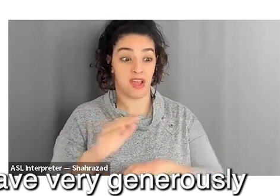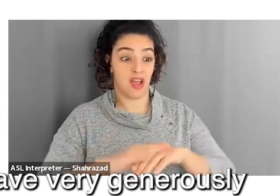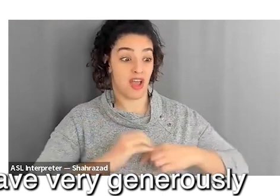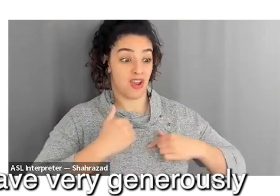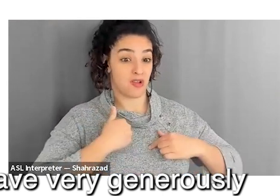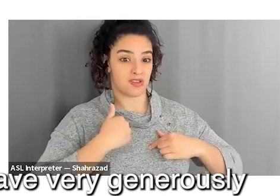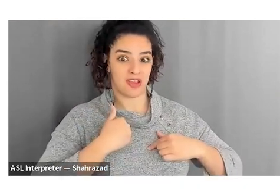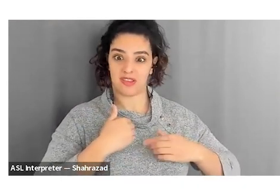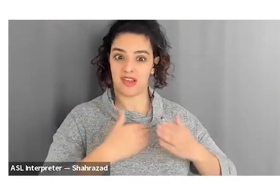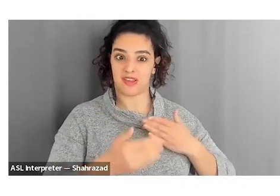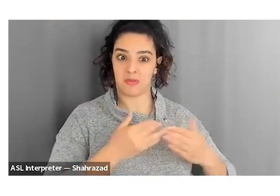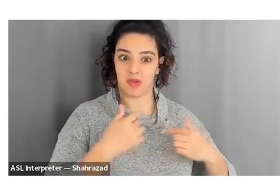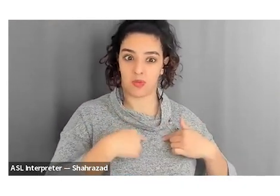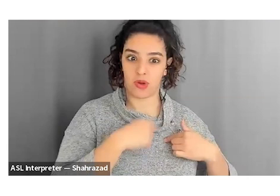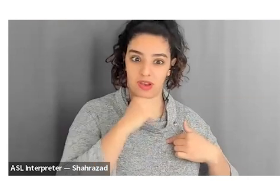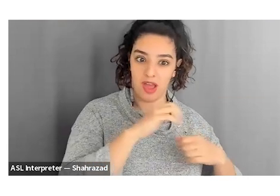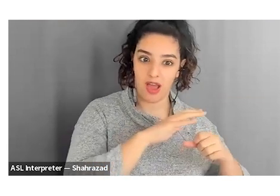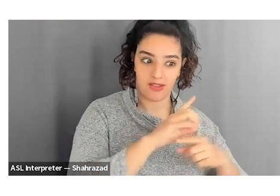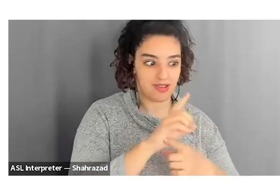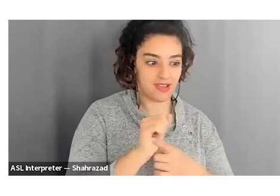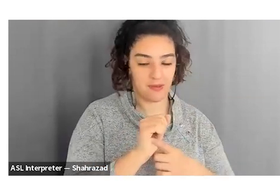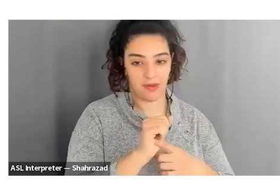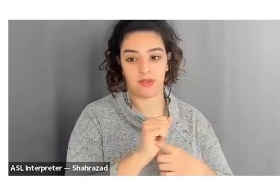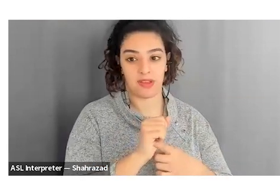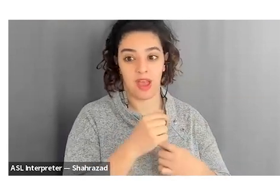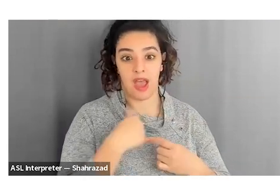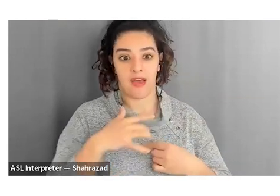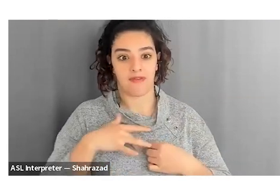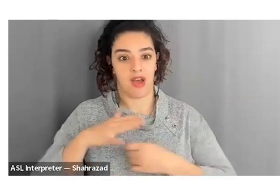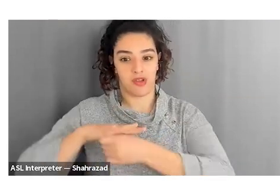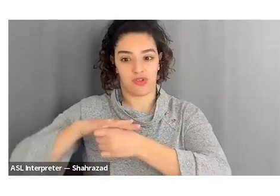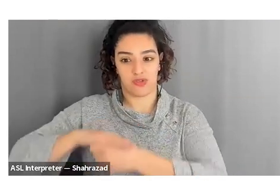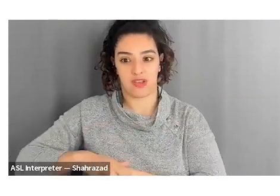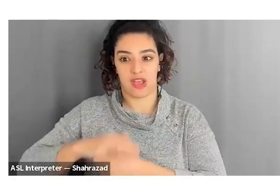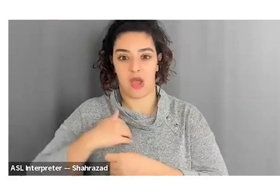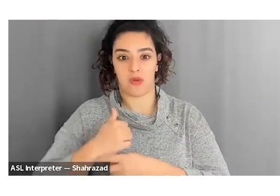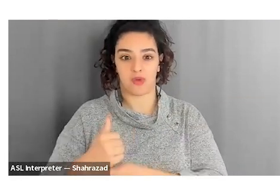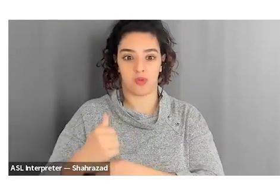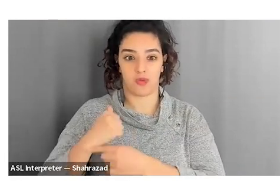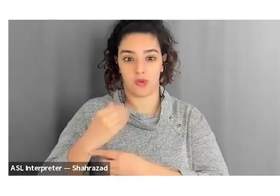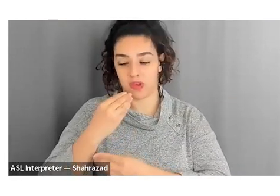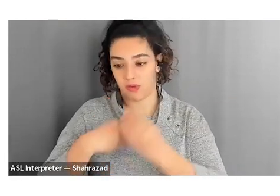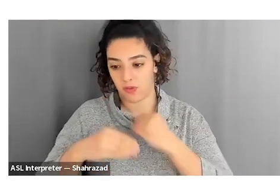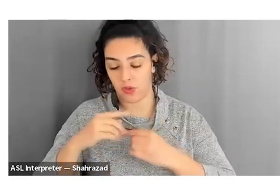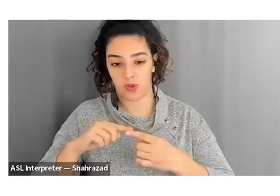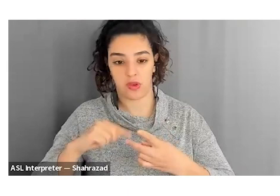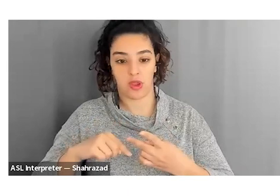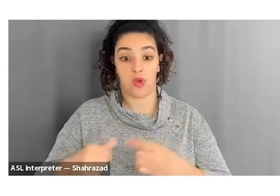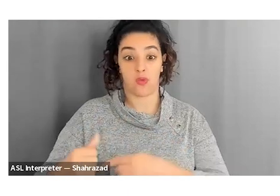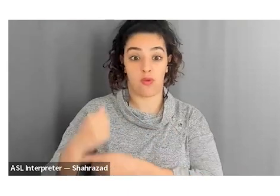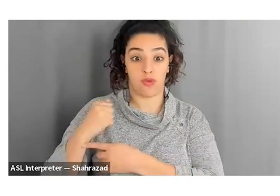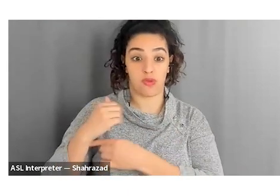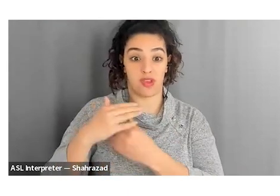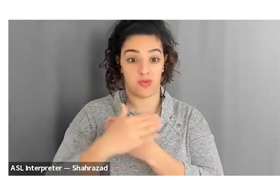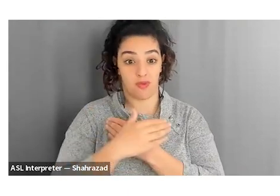you that I was so stressed that I was not refusing my body food, refusing my body rest. And you said, well, that's